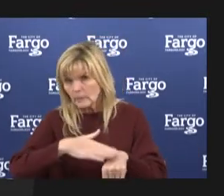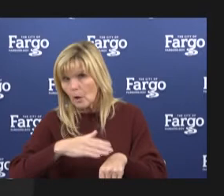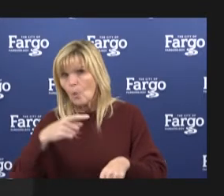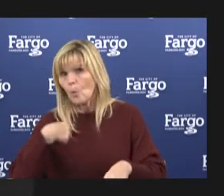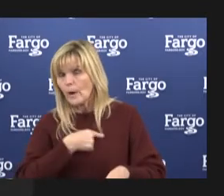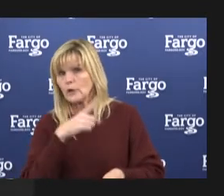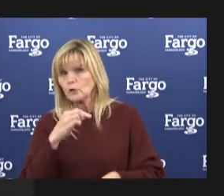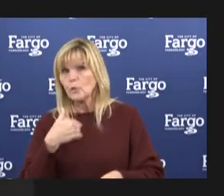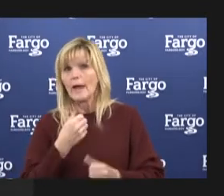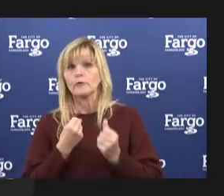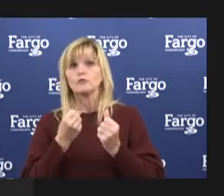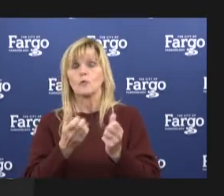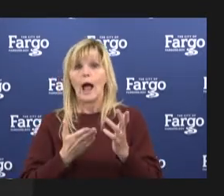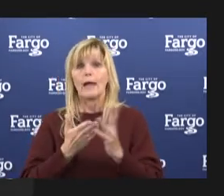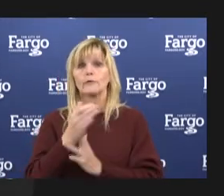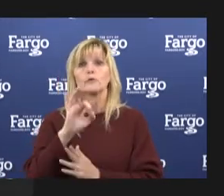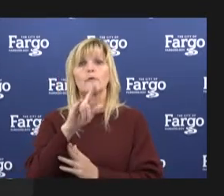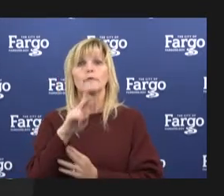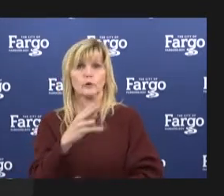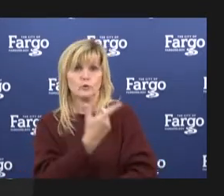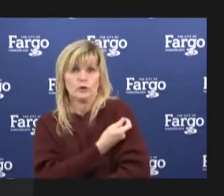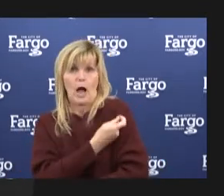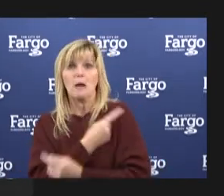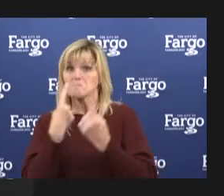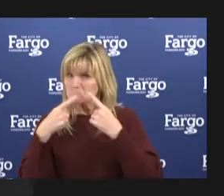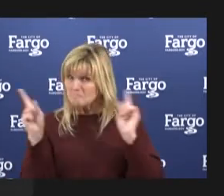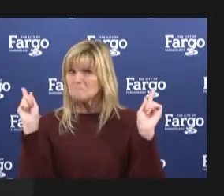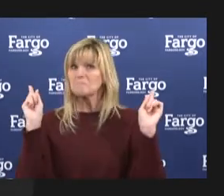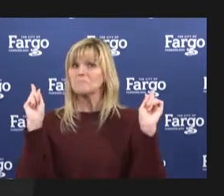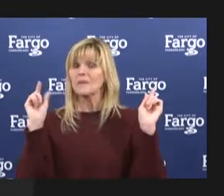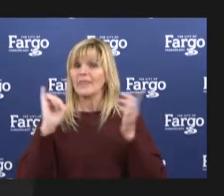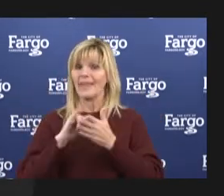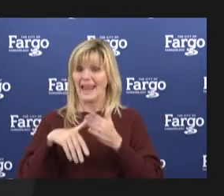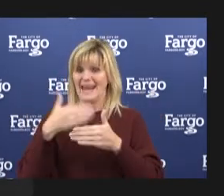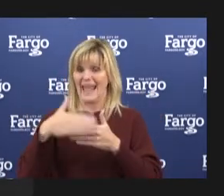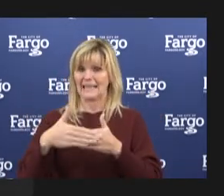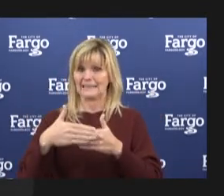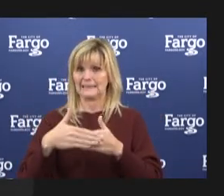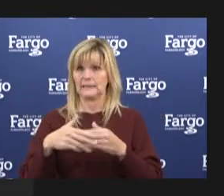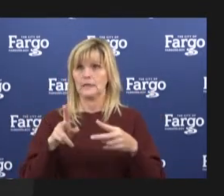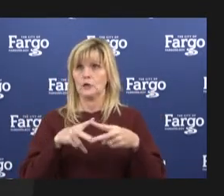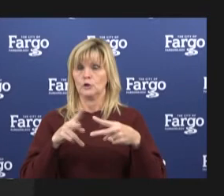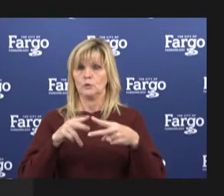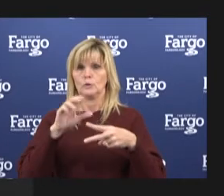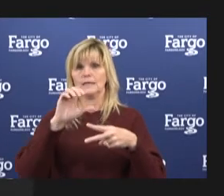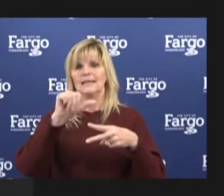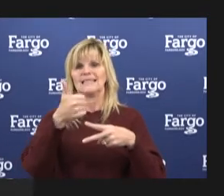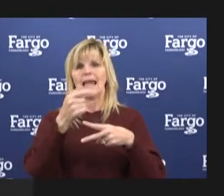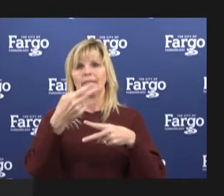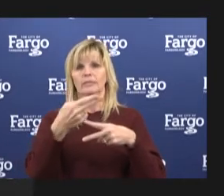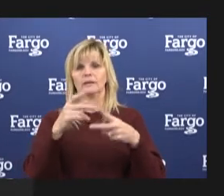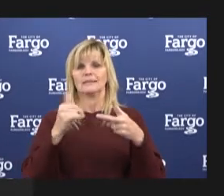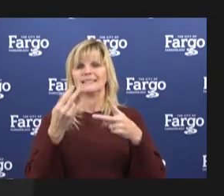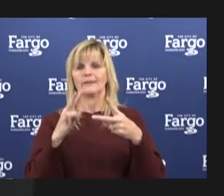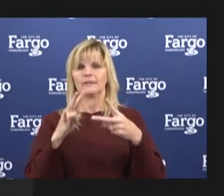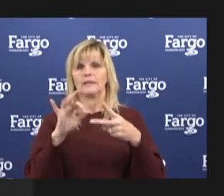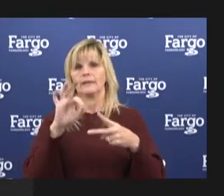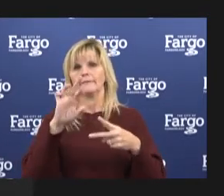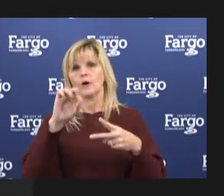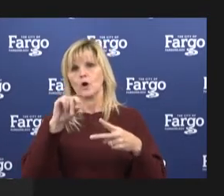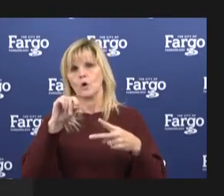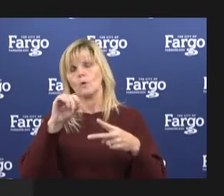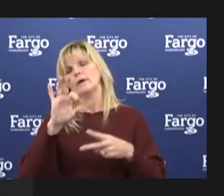shot clinics. Those have been a great success. Coming up, the next two are on the 10th and 17th at the Fargo